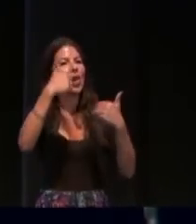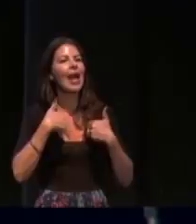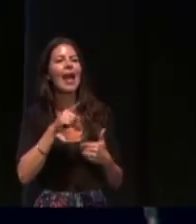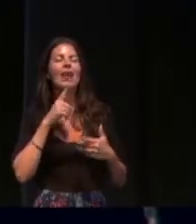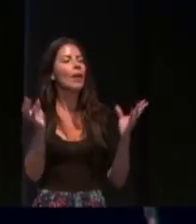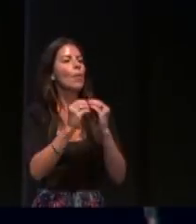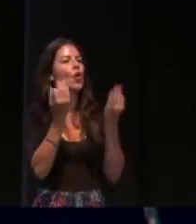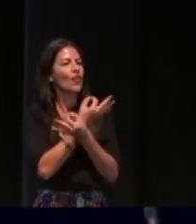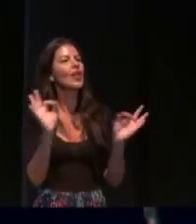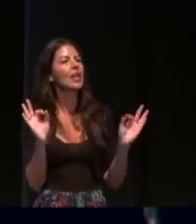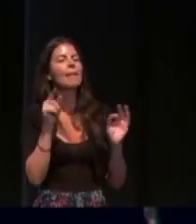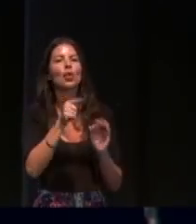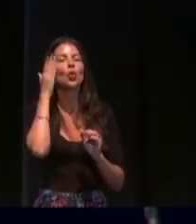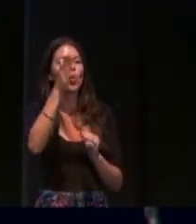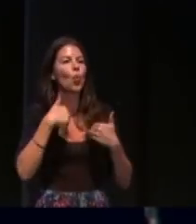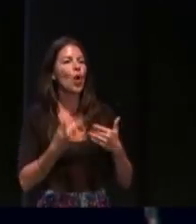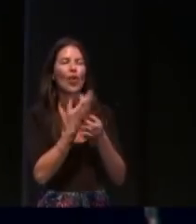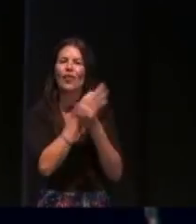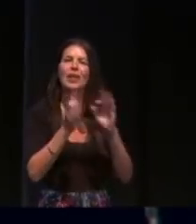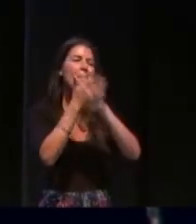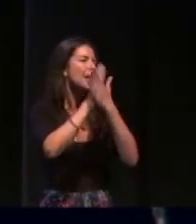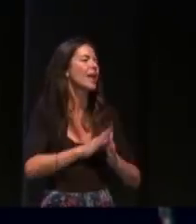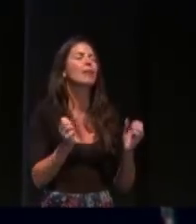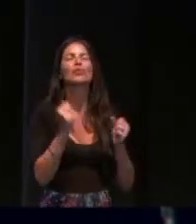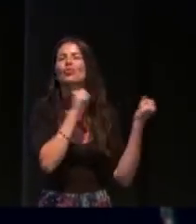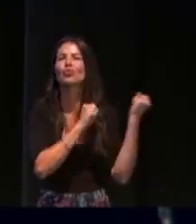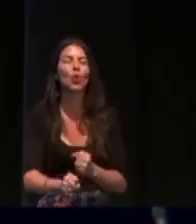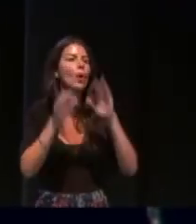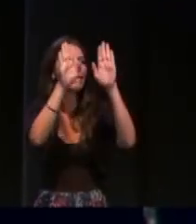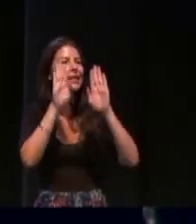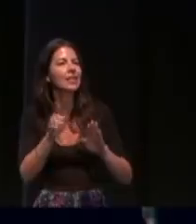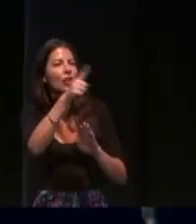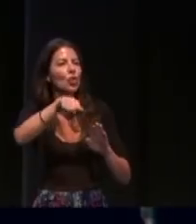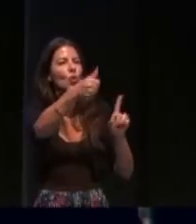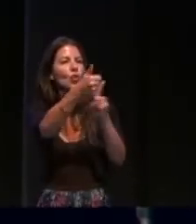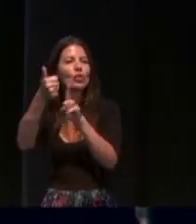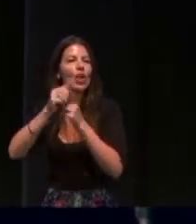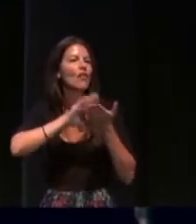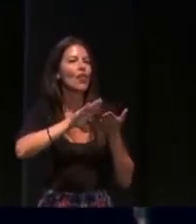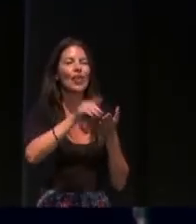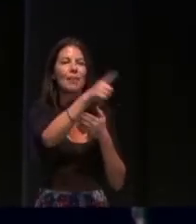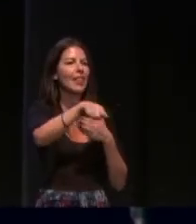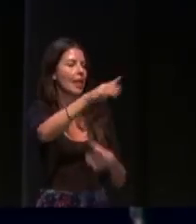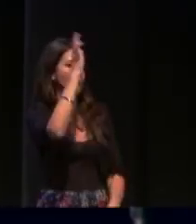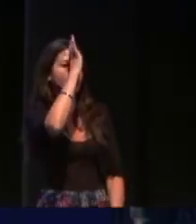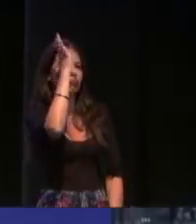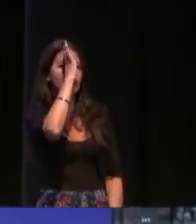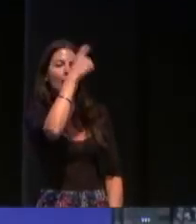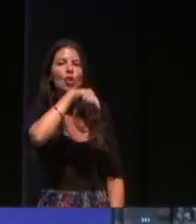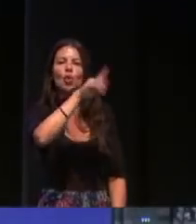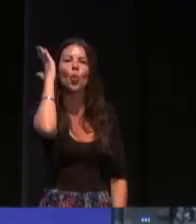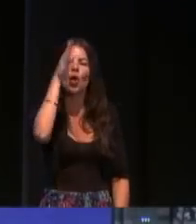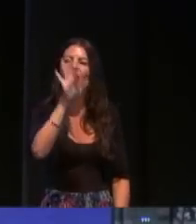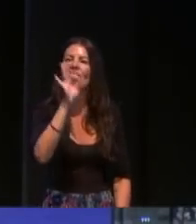of freedom. And your freedom will be so magnificent that as you forgive them, for they know not what they do, you'll